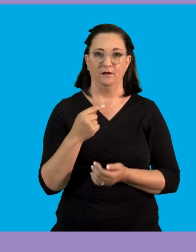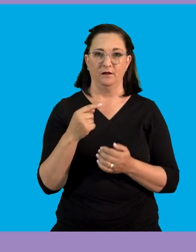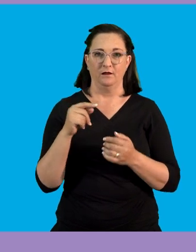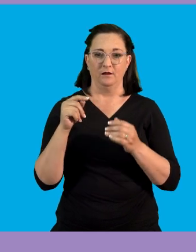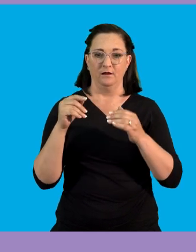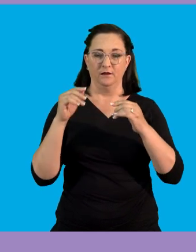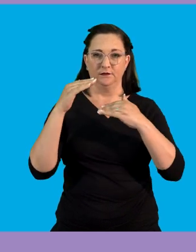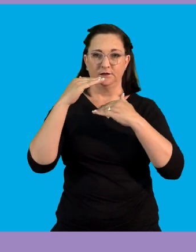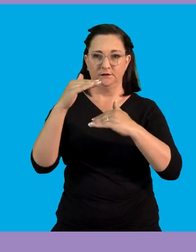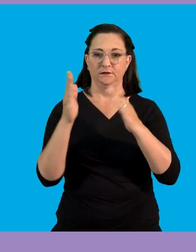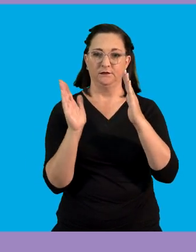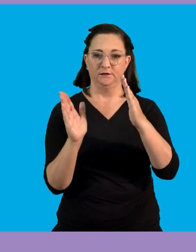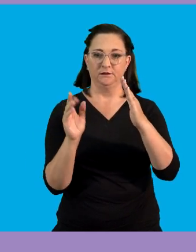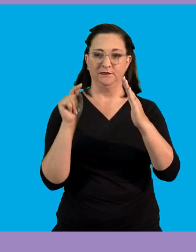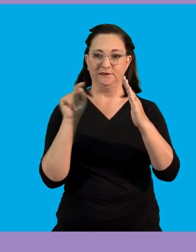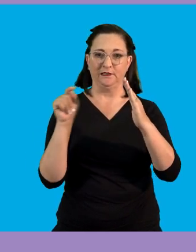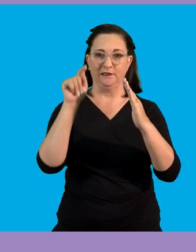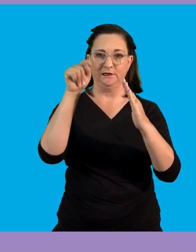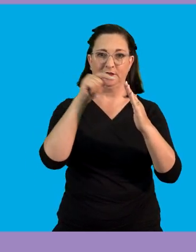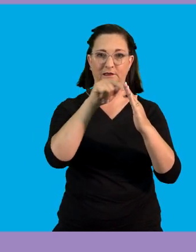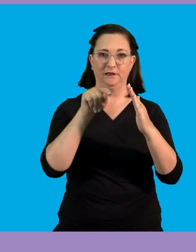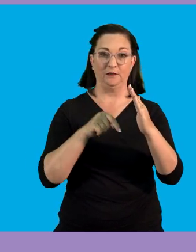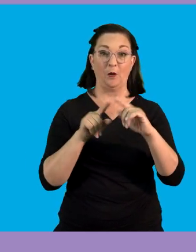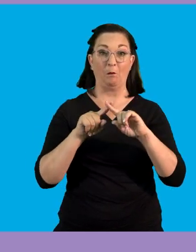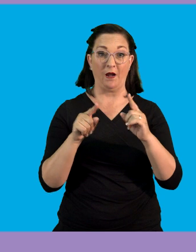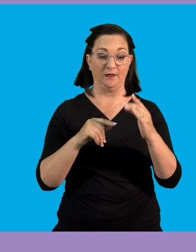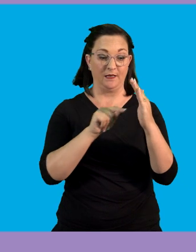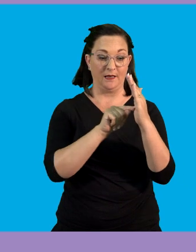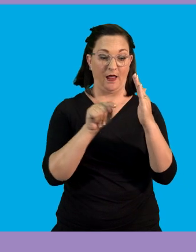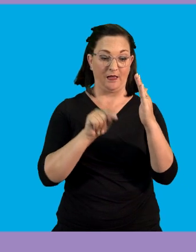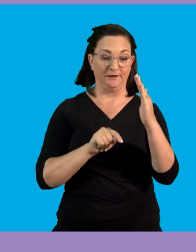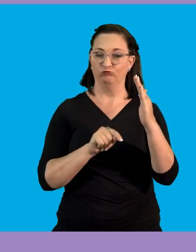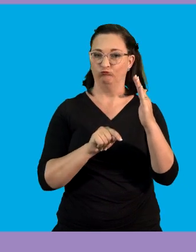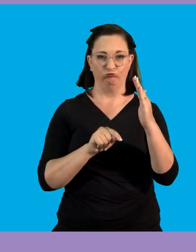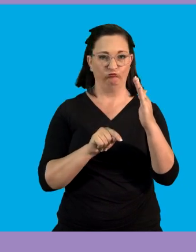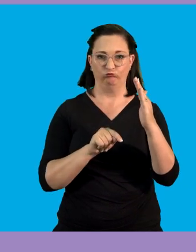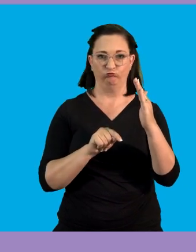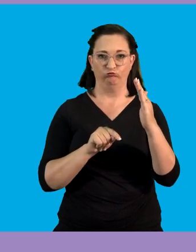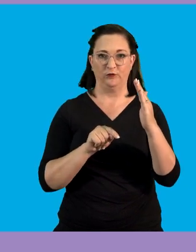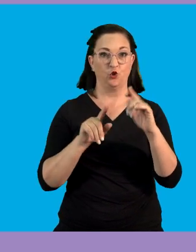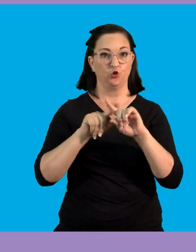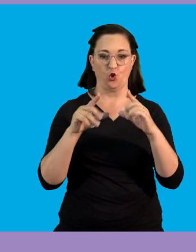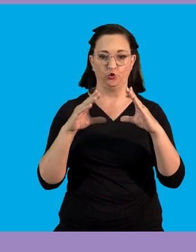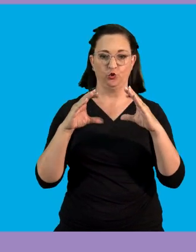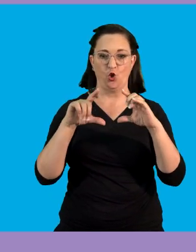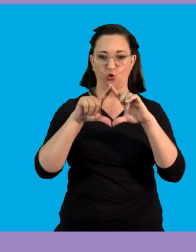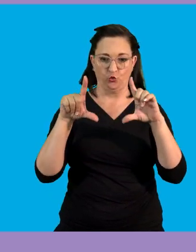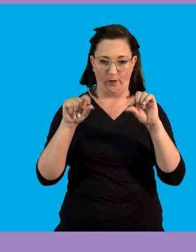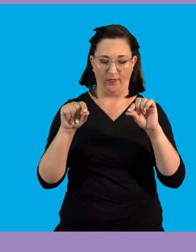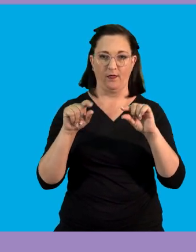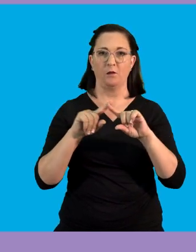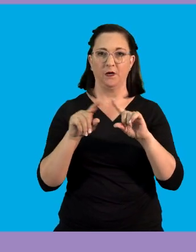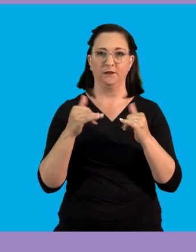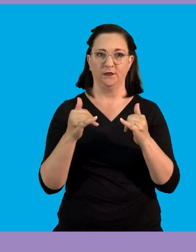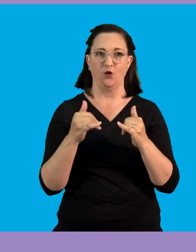markings, and when you look at the diagram, you'd see that the angles are not 90 degrees, so it's not a square, but all the sides are